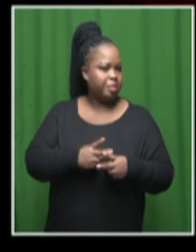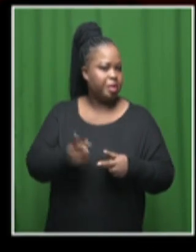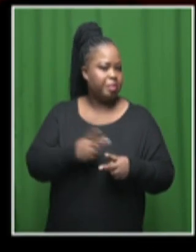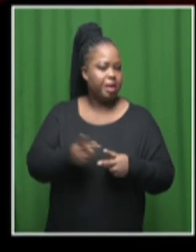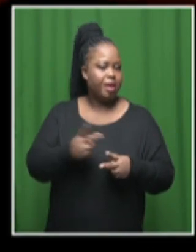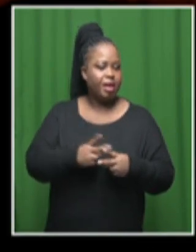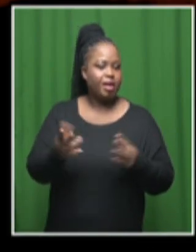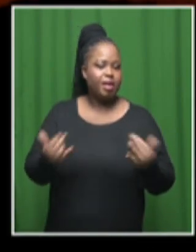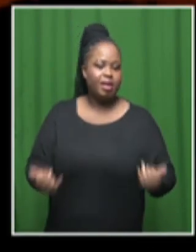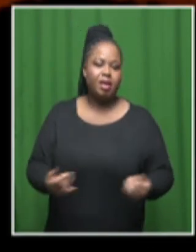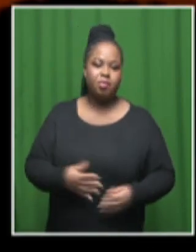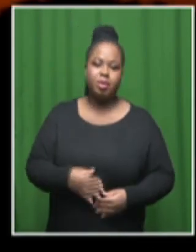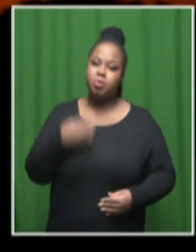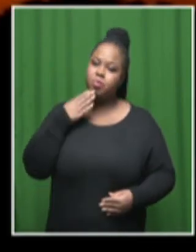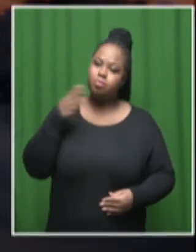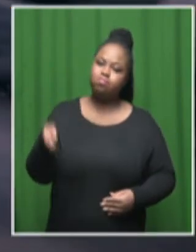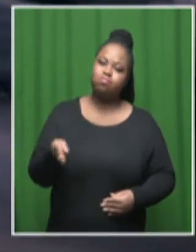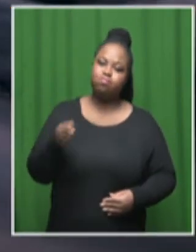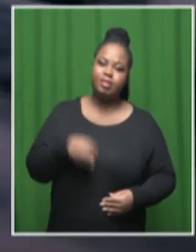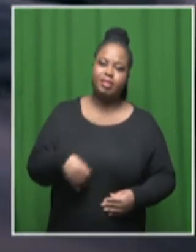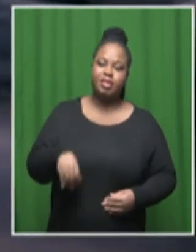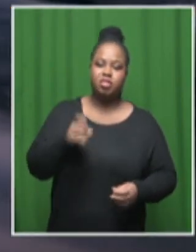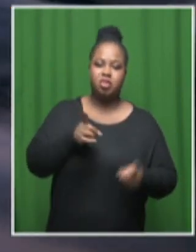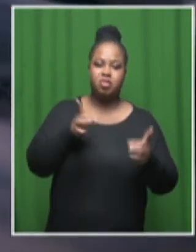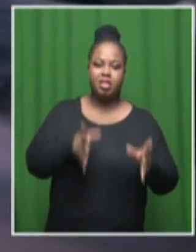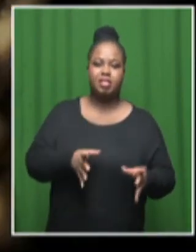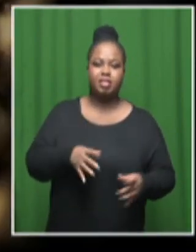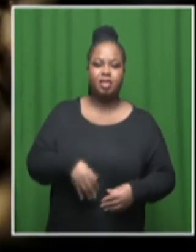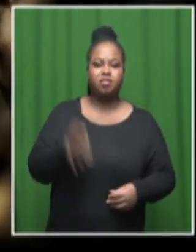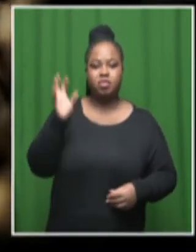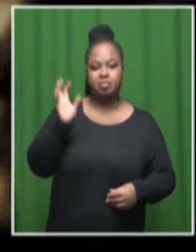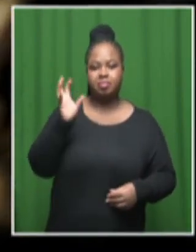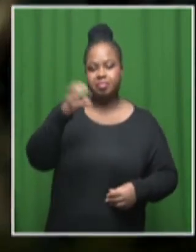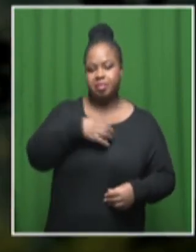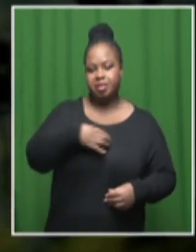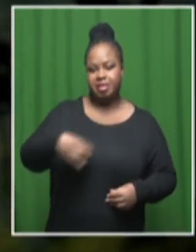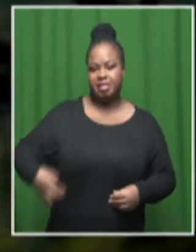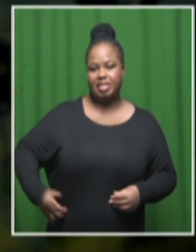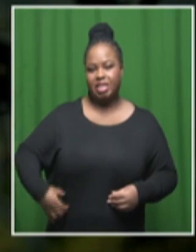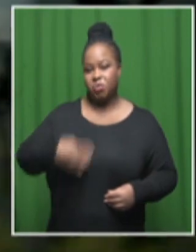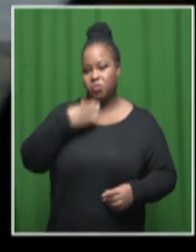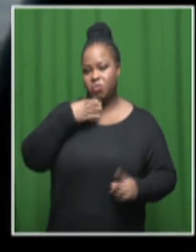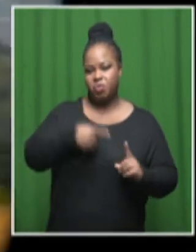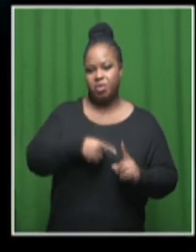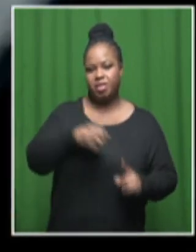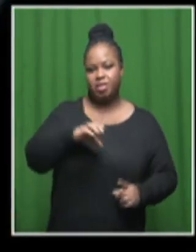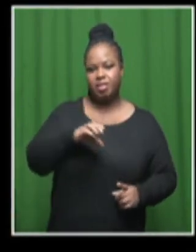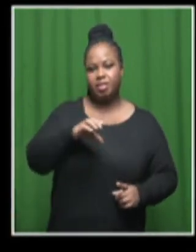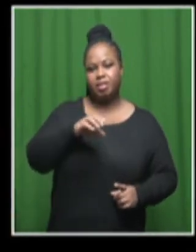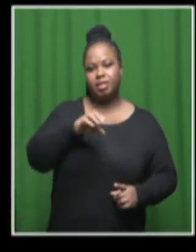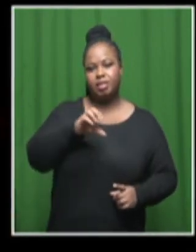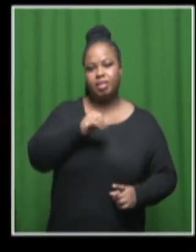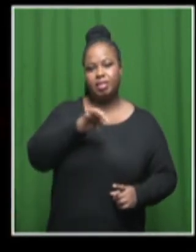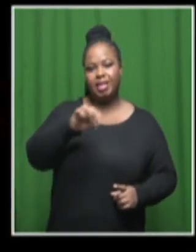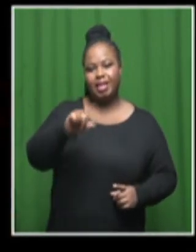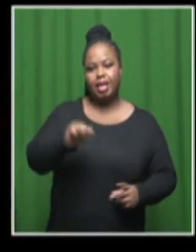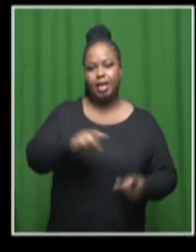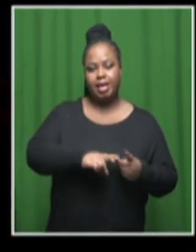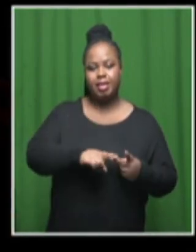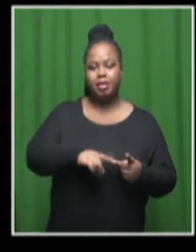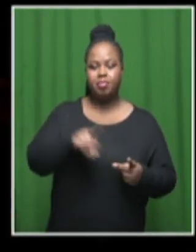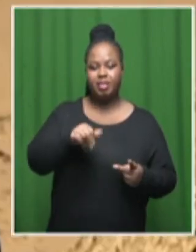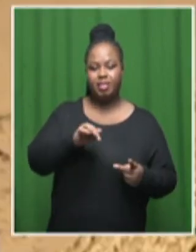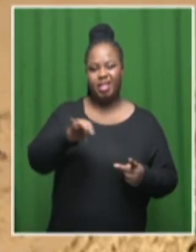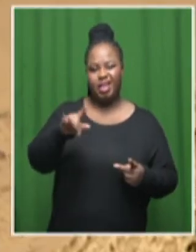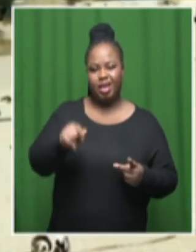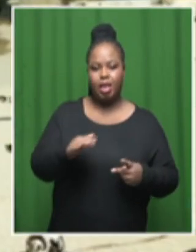the tournament. We are joined in studio by the tournament director for the Netball World Cup 2023, Priscilla Masisi, as well as the president of